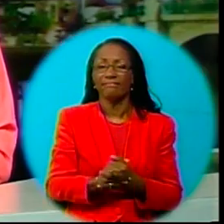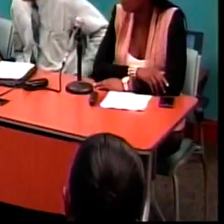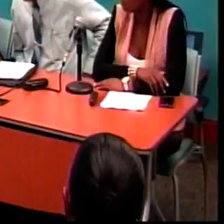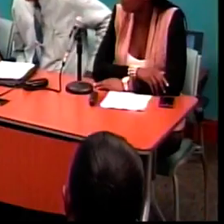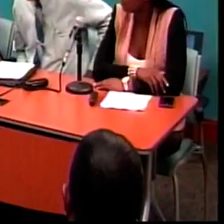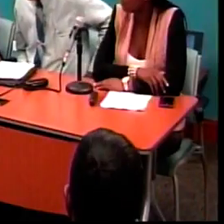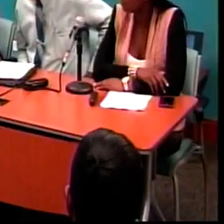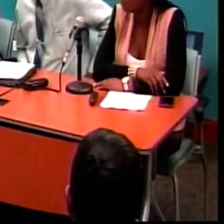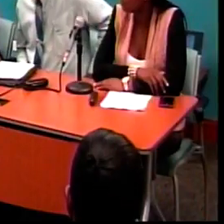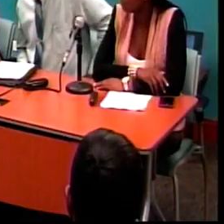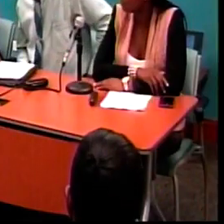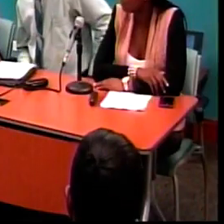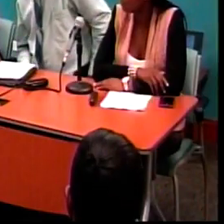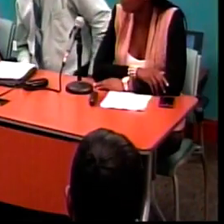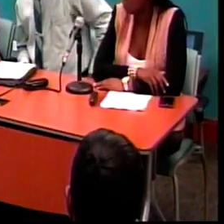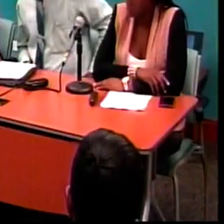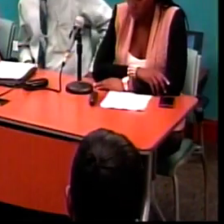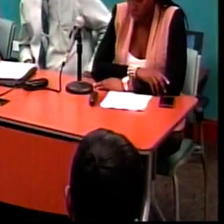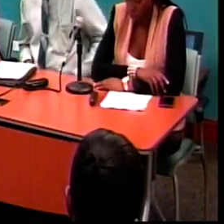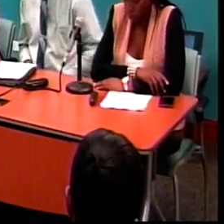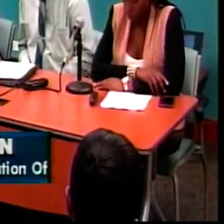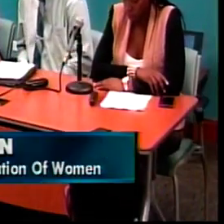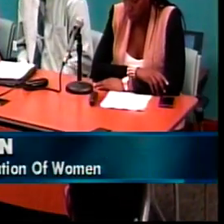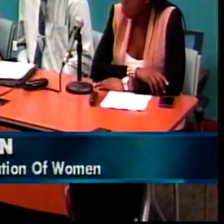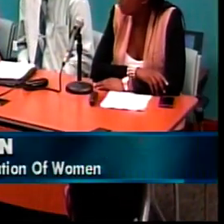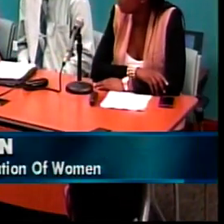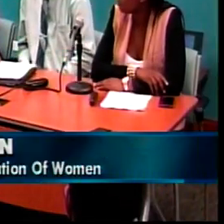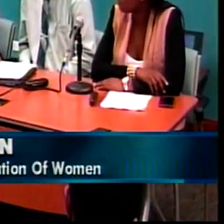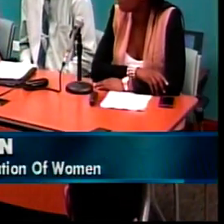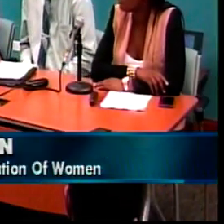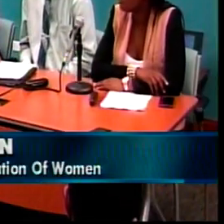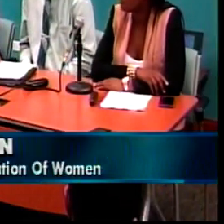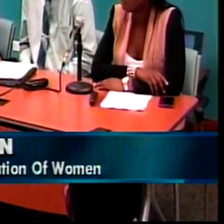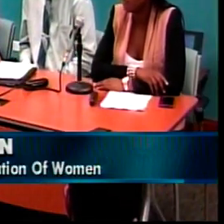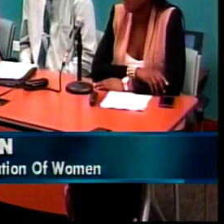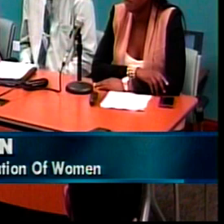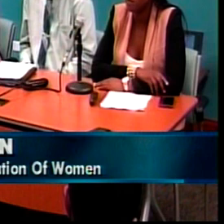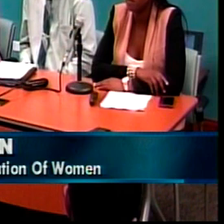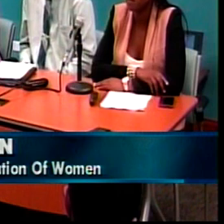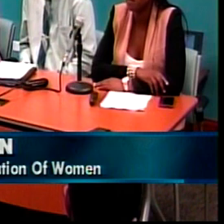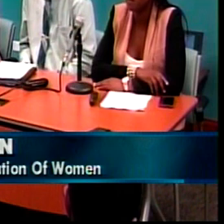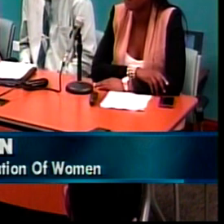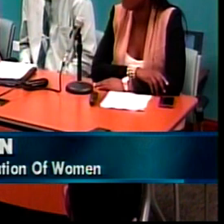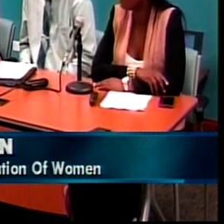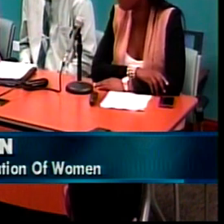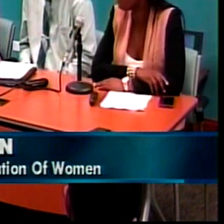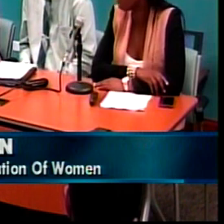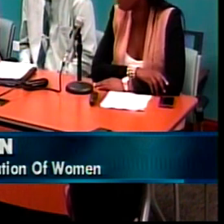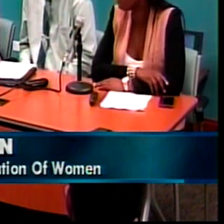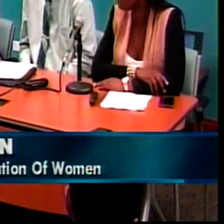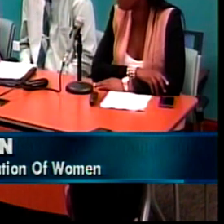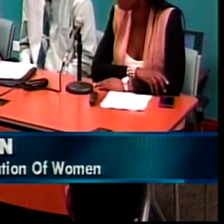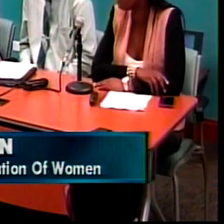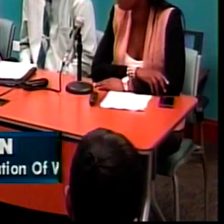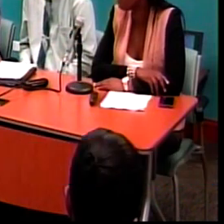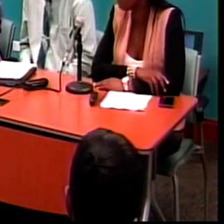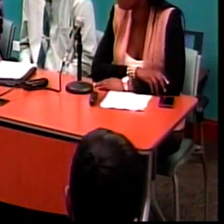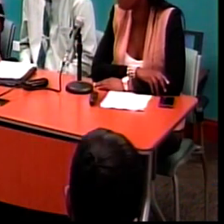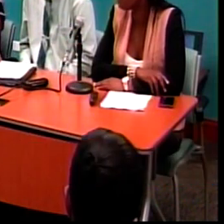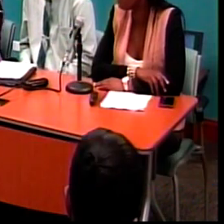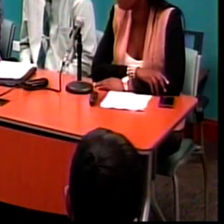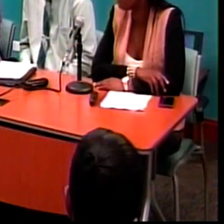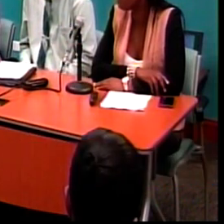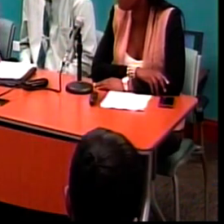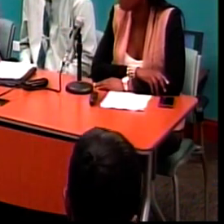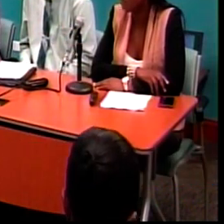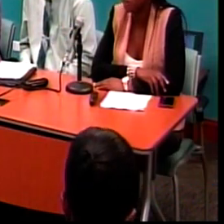We need to ensure that the legislation or that the bill is moved in order to protect women in the workplace and to offer